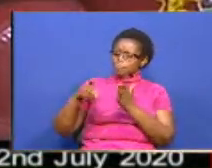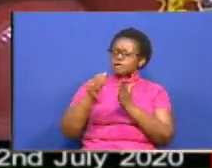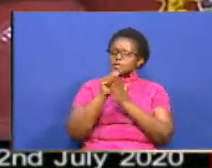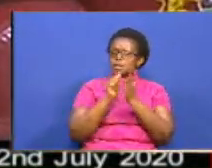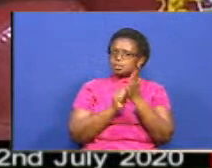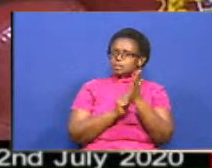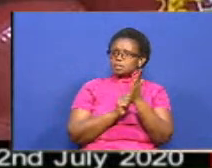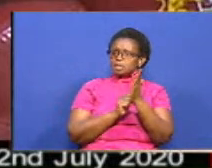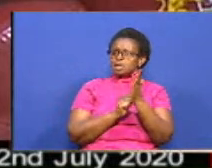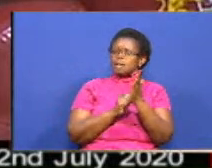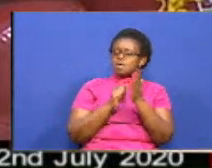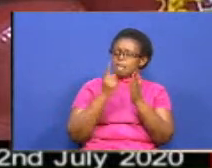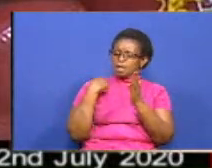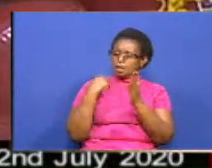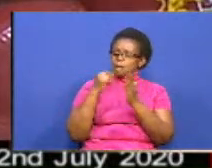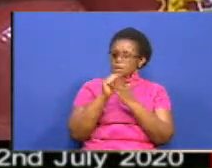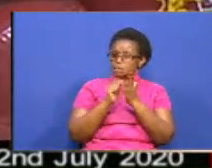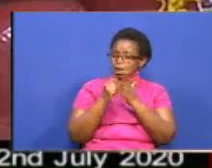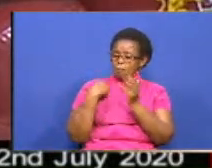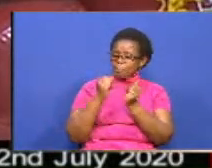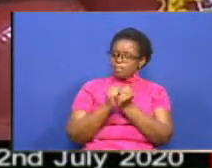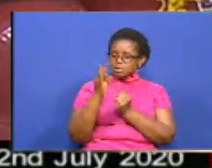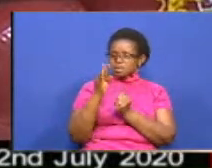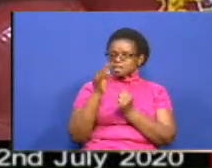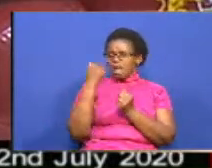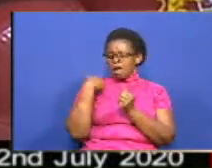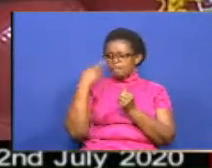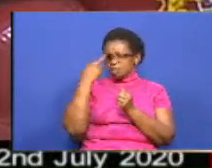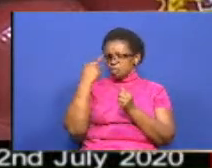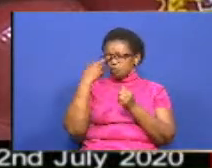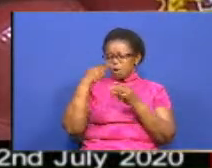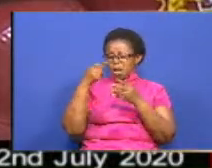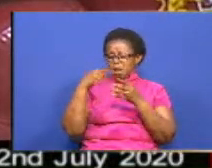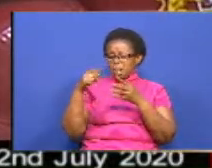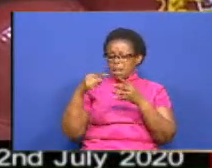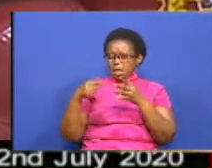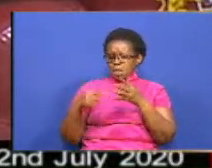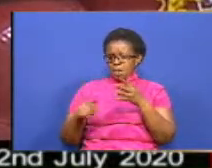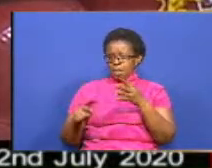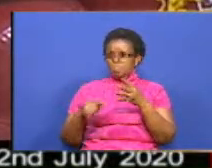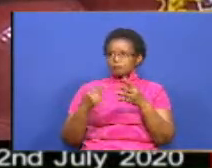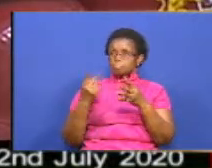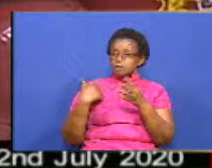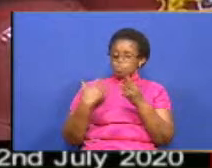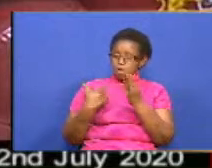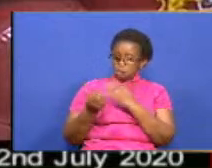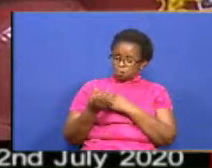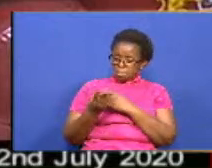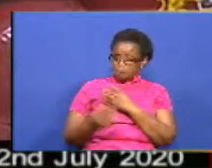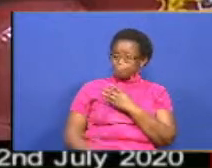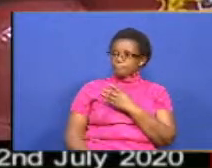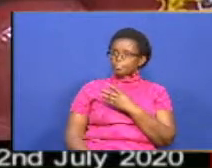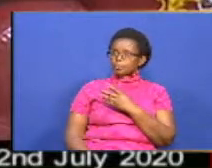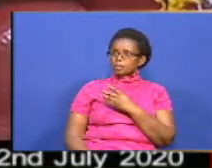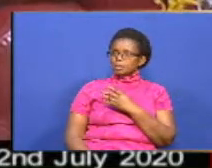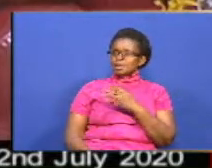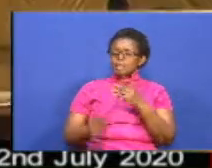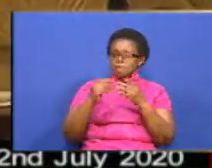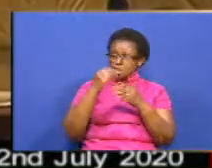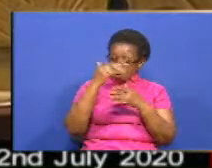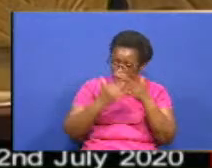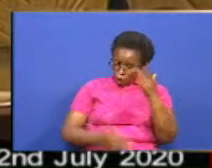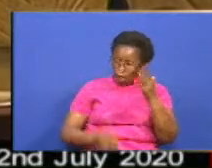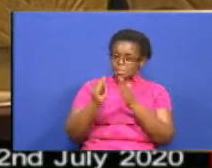listed in order number 13 for various reasons. I would like to cite the following reasons as the reasons why. Is it the entire order number